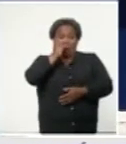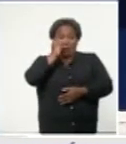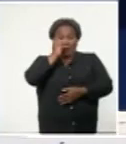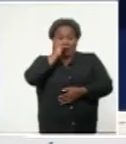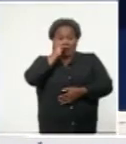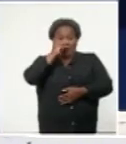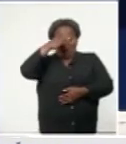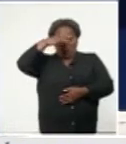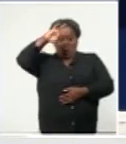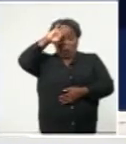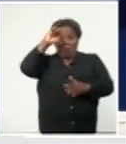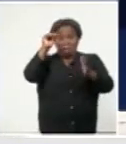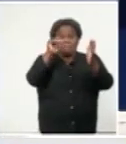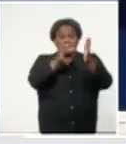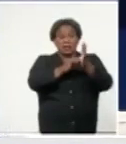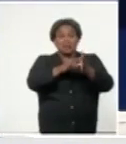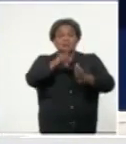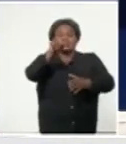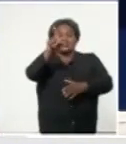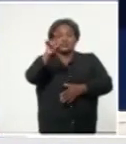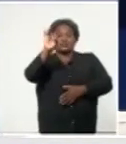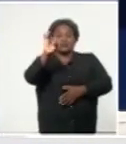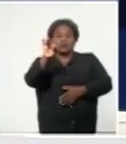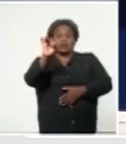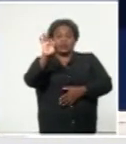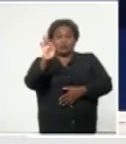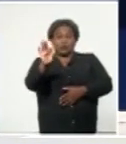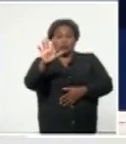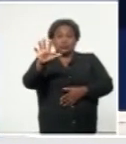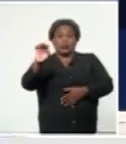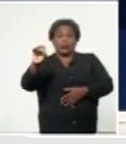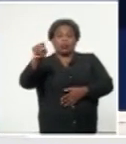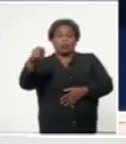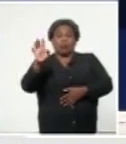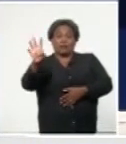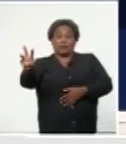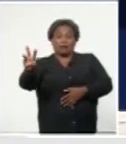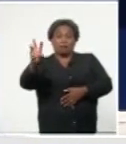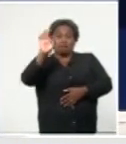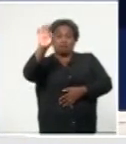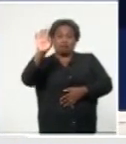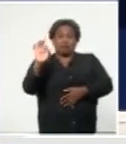1,178 people who are male, 50.3%, and